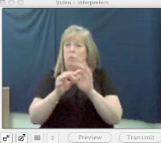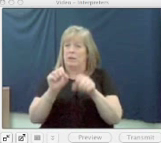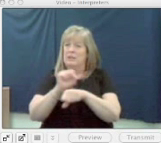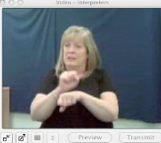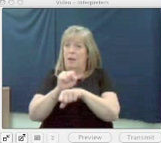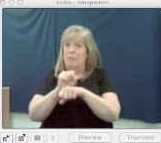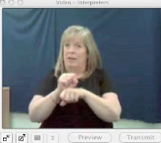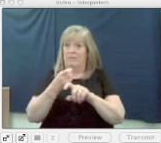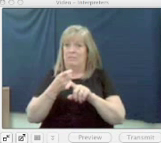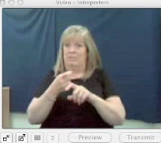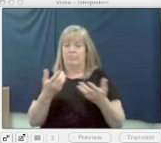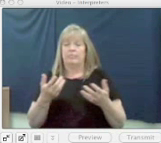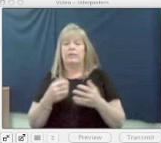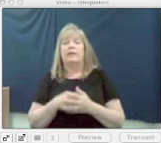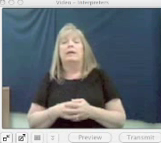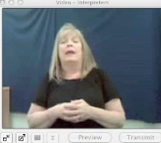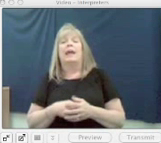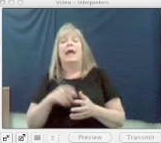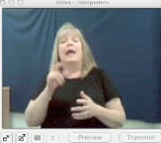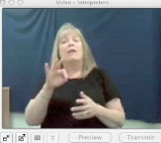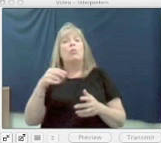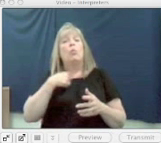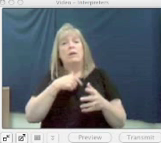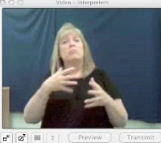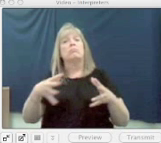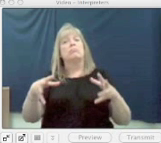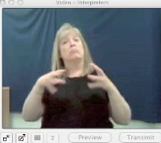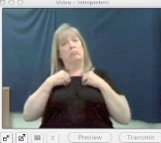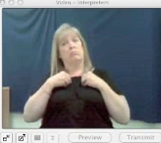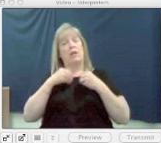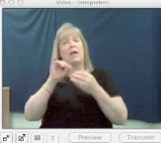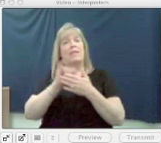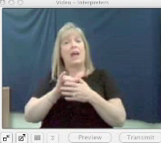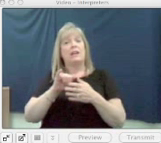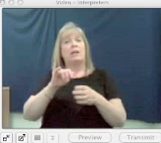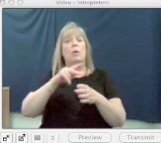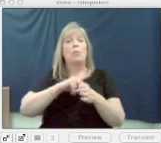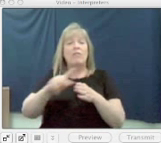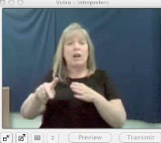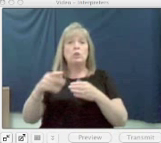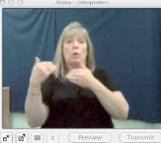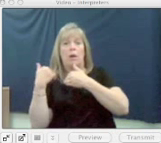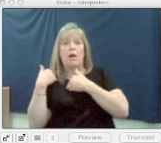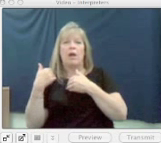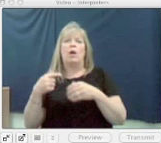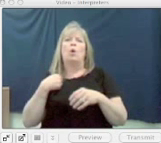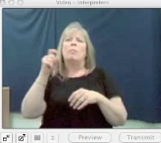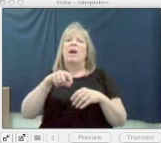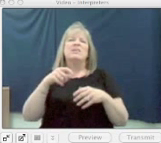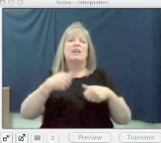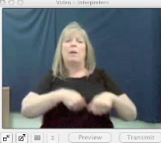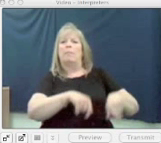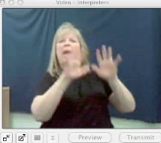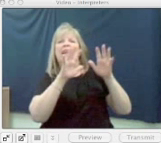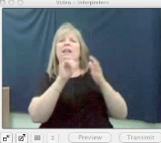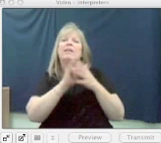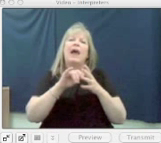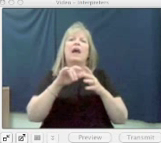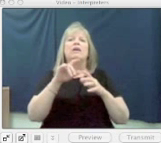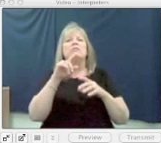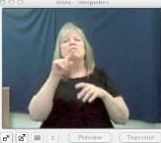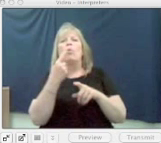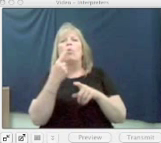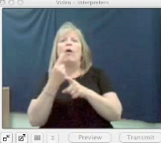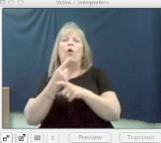If we were to embrace professional responsibility, we would have to abandon the standard of formulating or justifying ethical decisions by